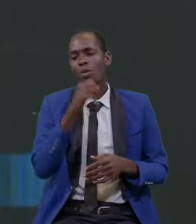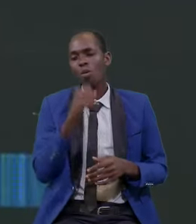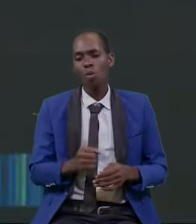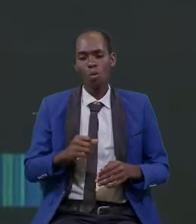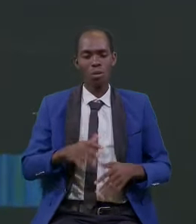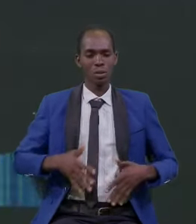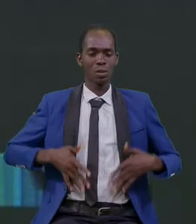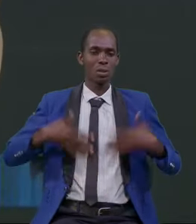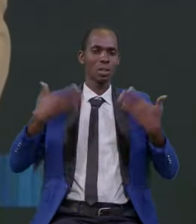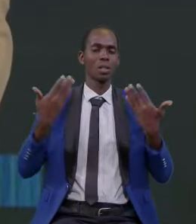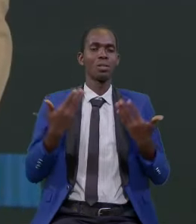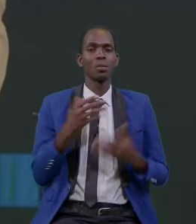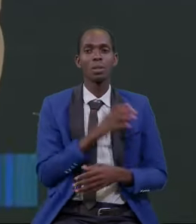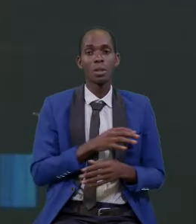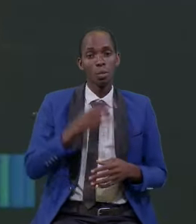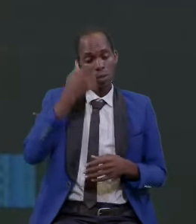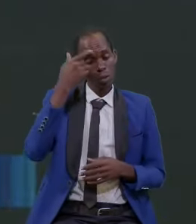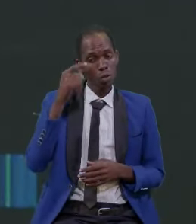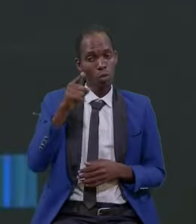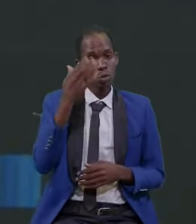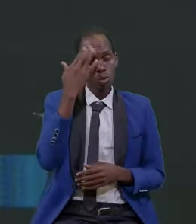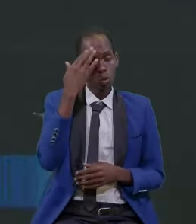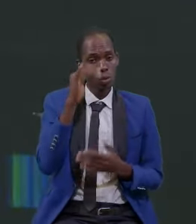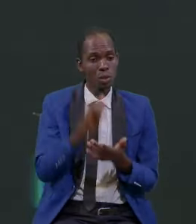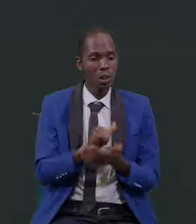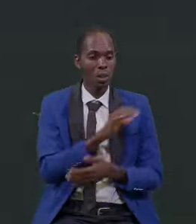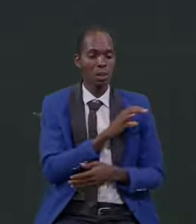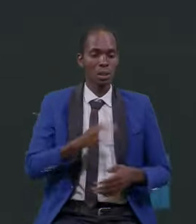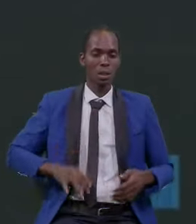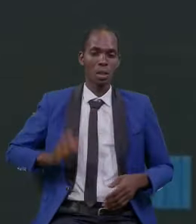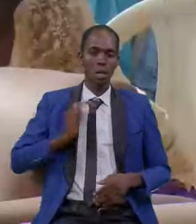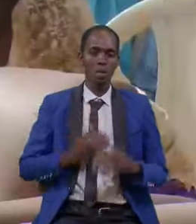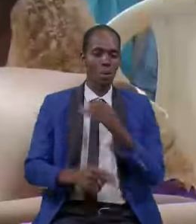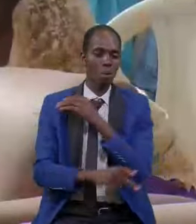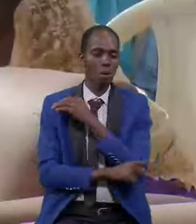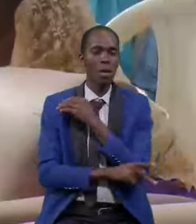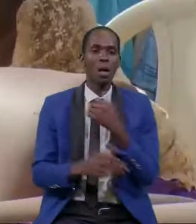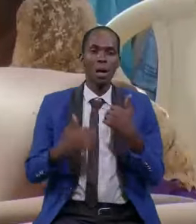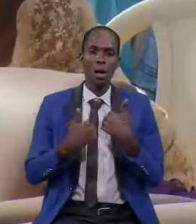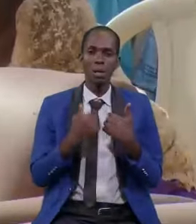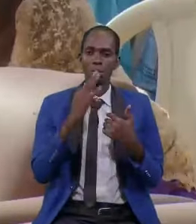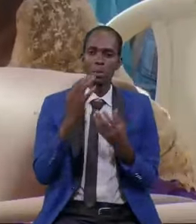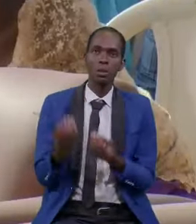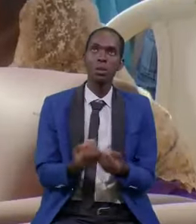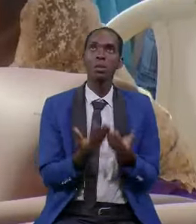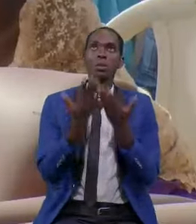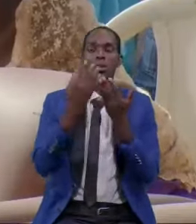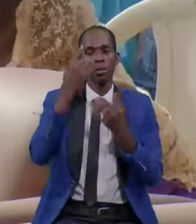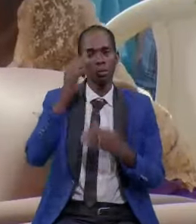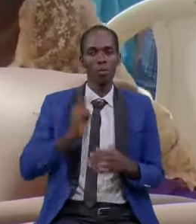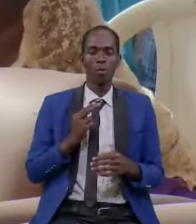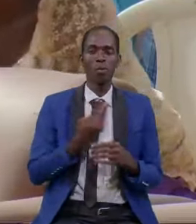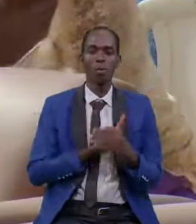Christ, a Passover lamb, is sacrificed for us. Look at verse 8. In verse 8,